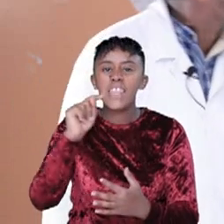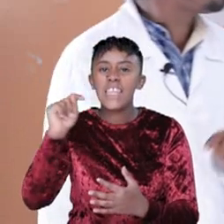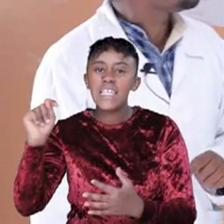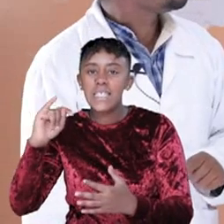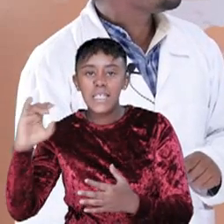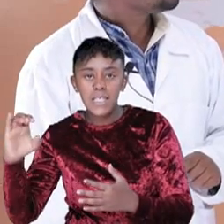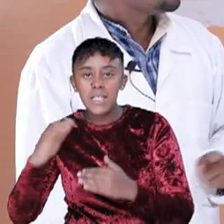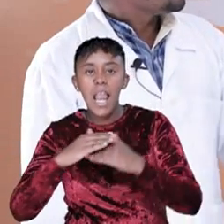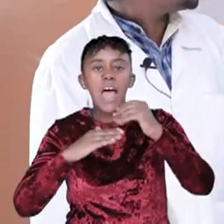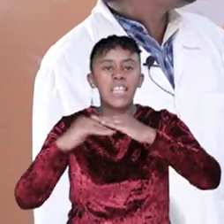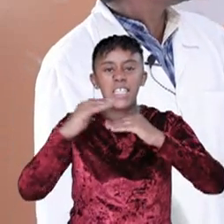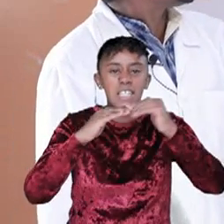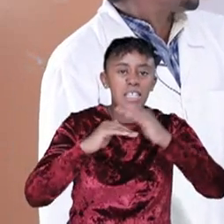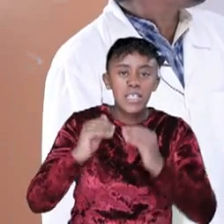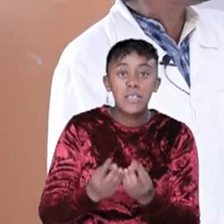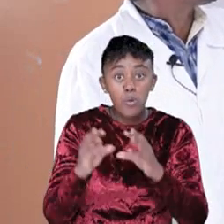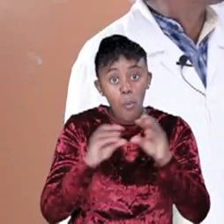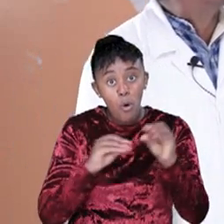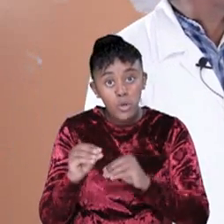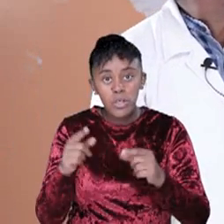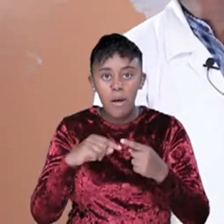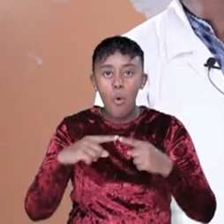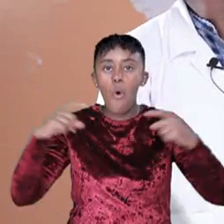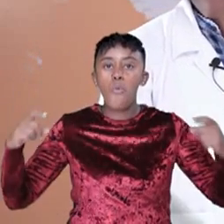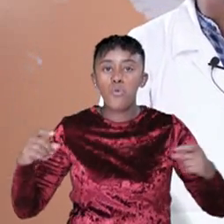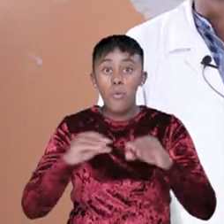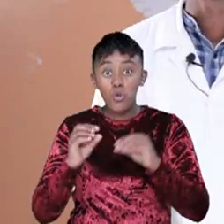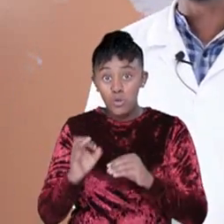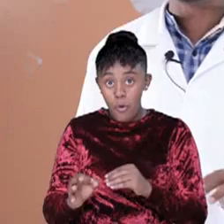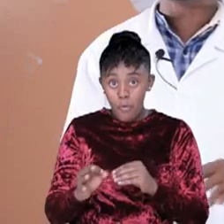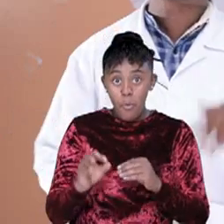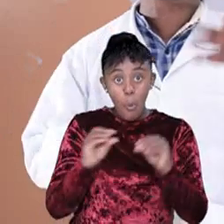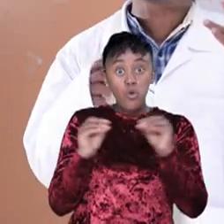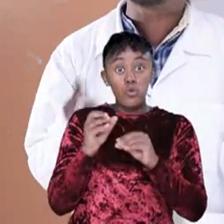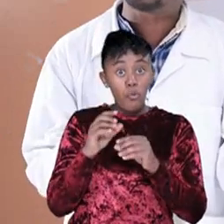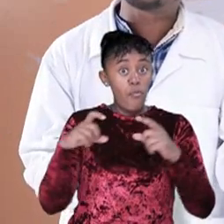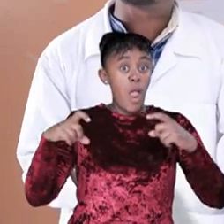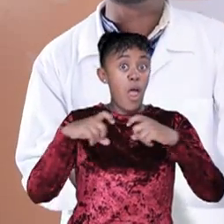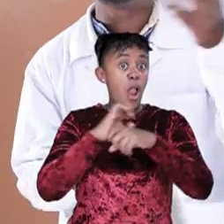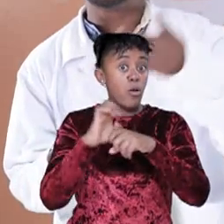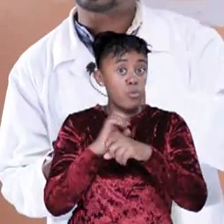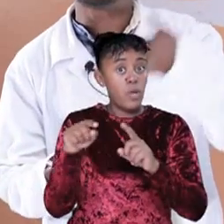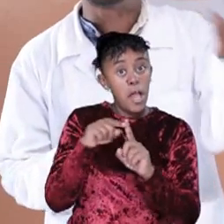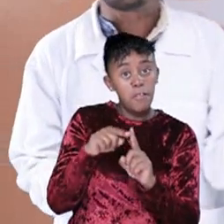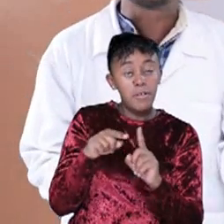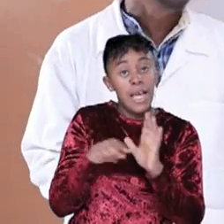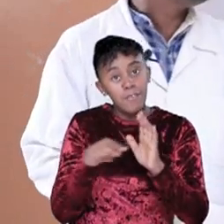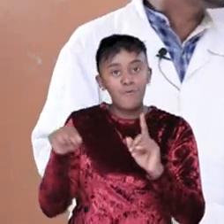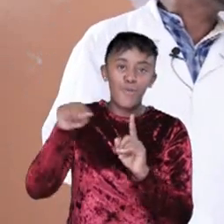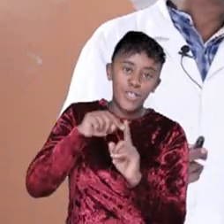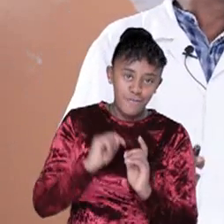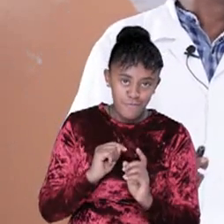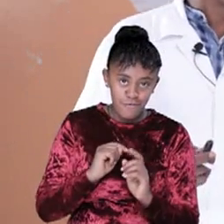through the lattice. This motion happens in the opposite direction to the motion of electron. You know the motion of electron from negative to